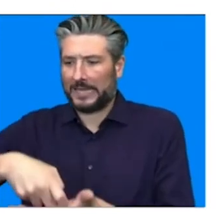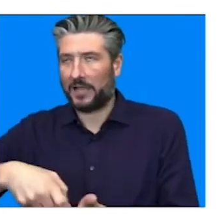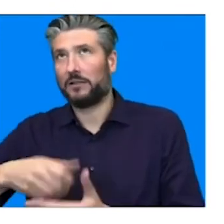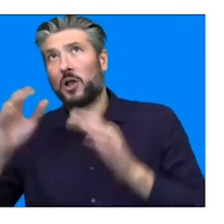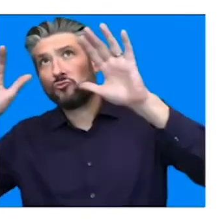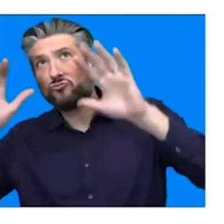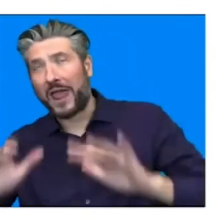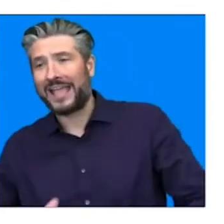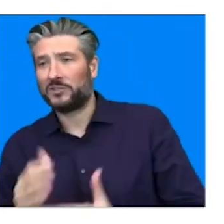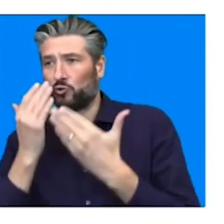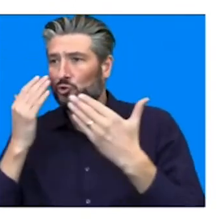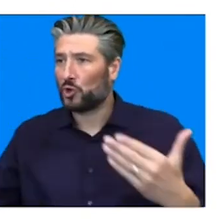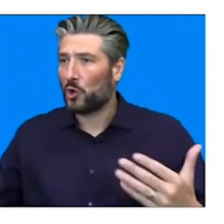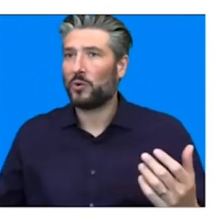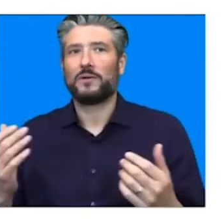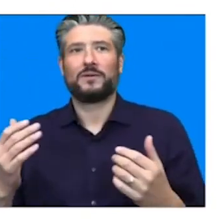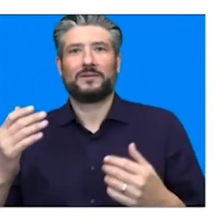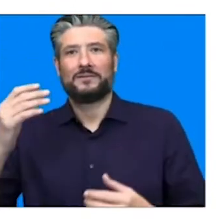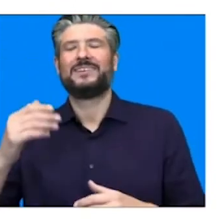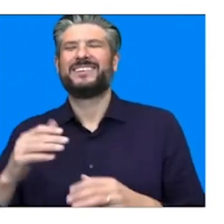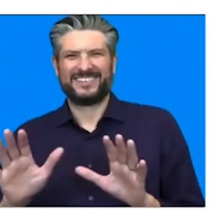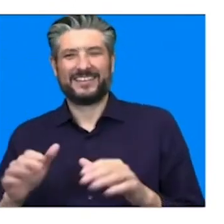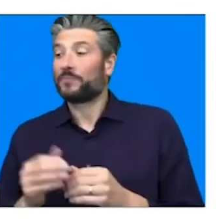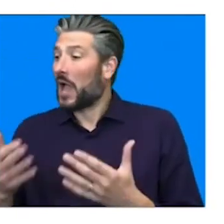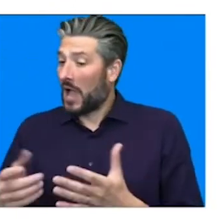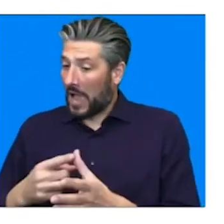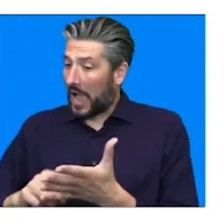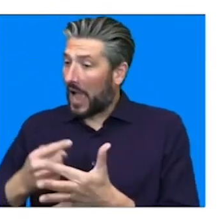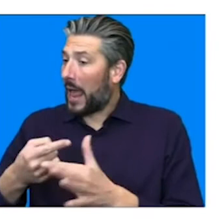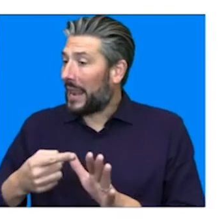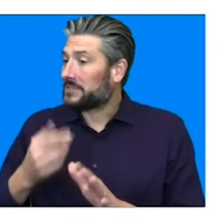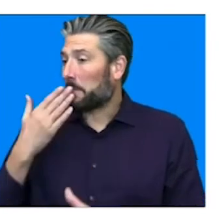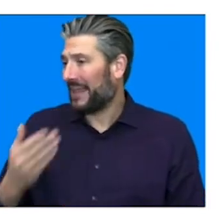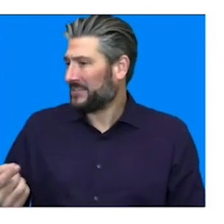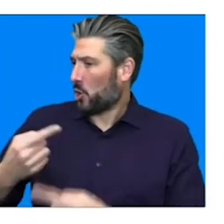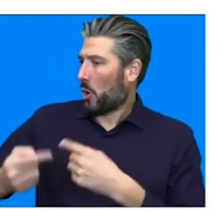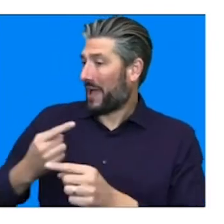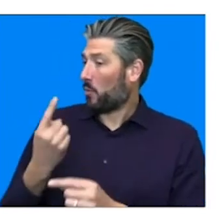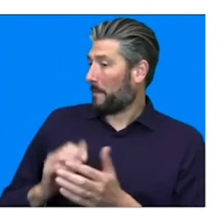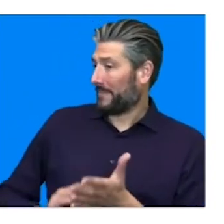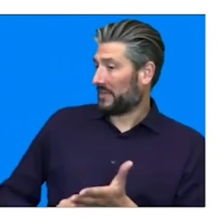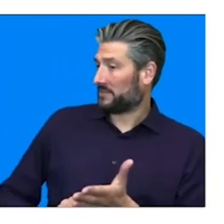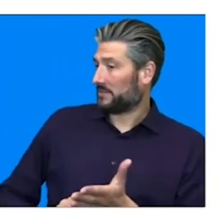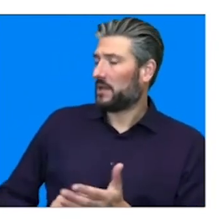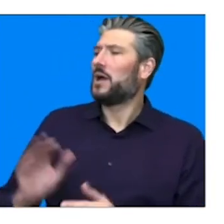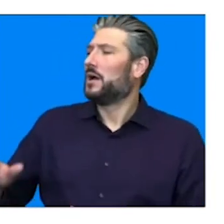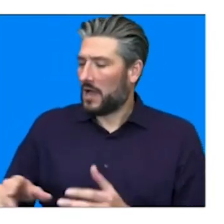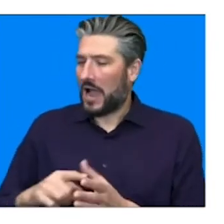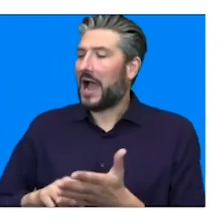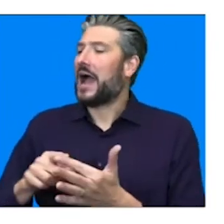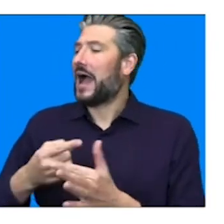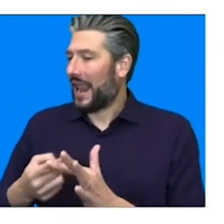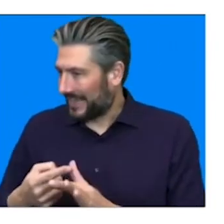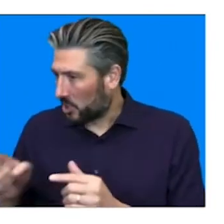of monks. Alexa, to make us go back 1 minute. The Dover Road lay, as to him, Alexa, beyond the Dover. Go forward